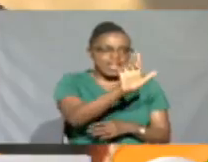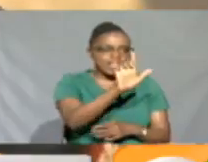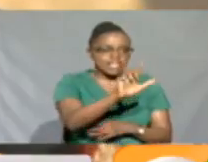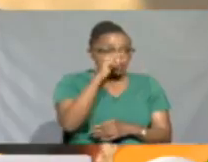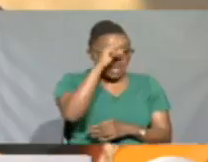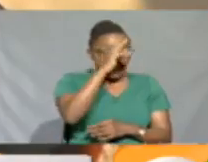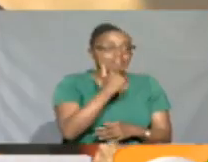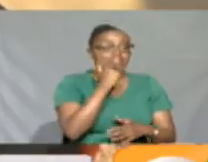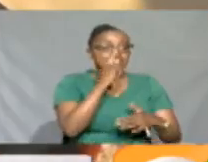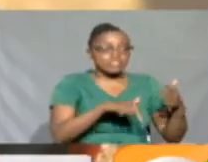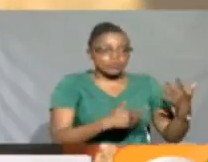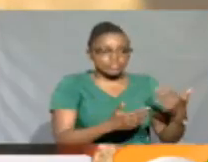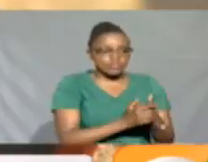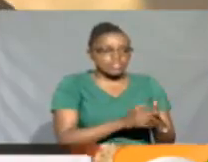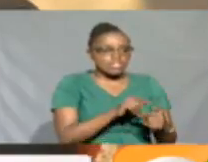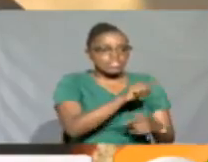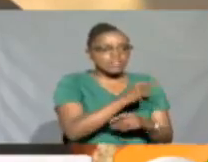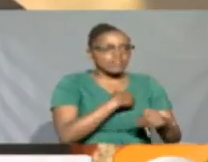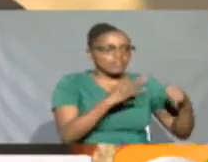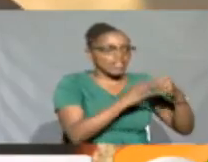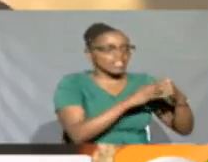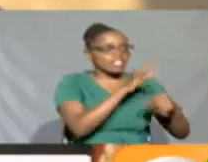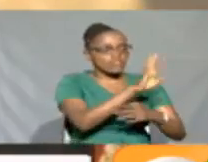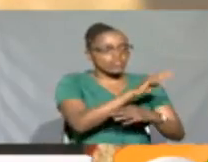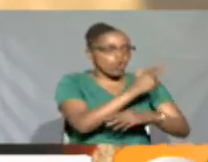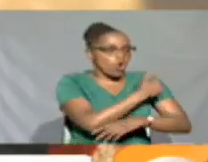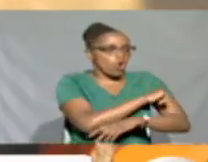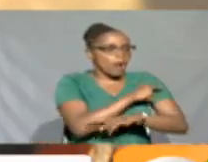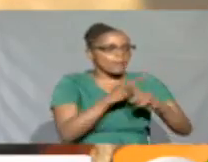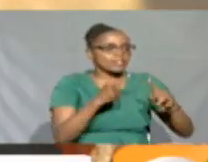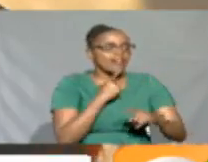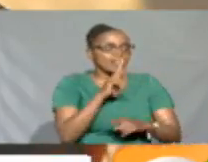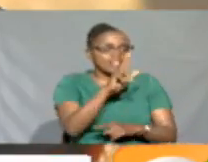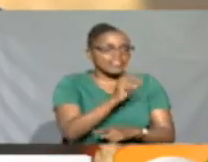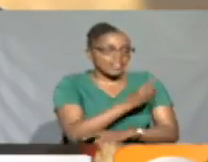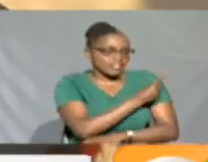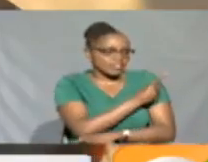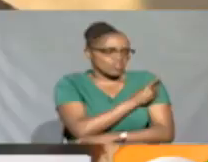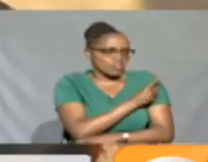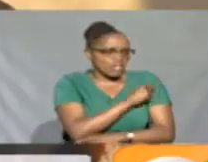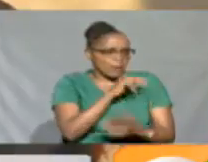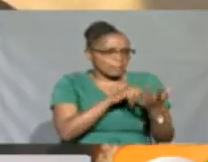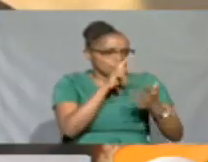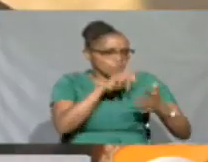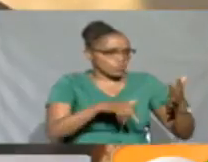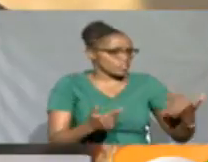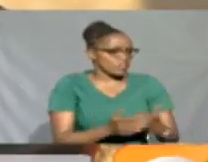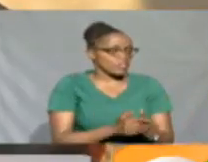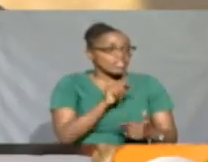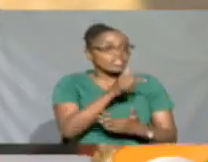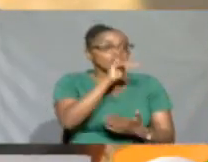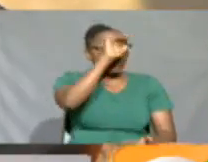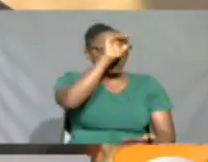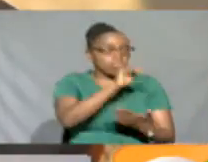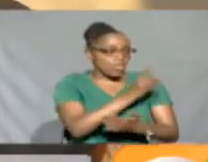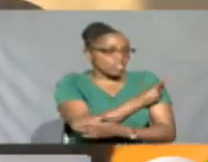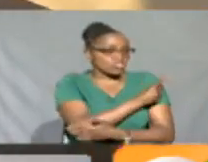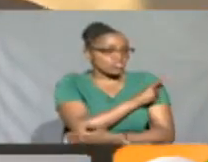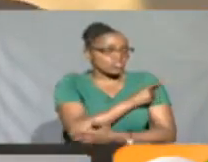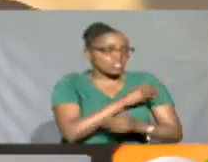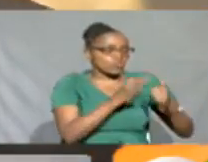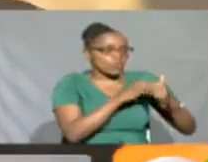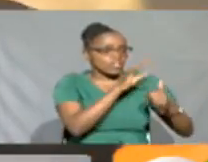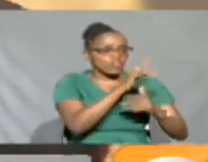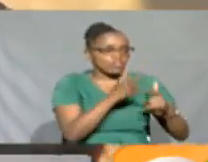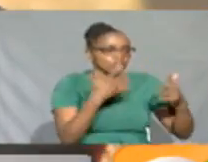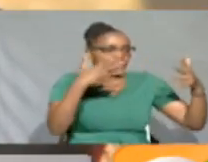governor says he has 84 facilities and he has 130 doctors. And so for him, he needs to reduce the number of doctors to 84